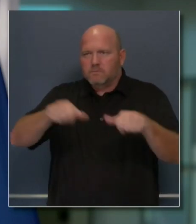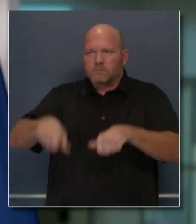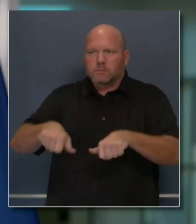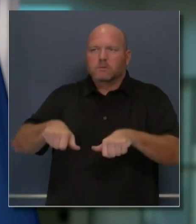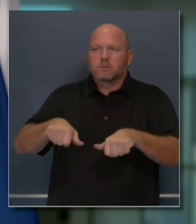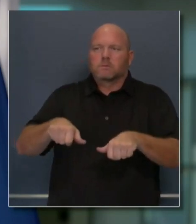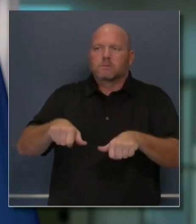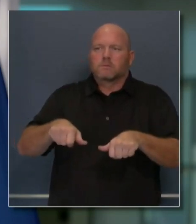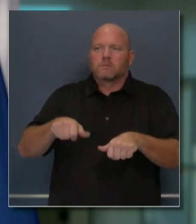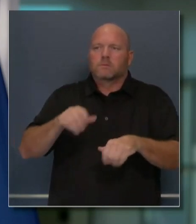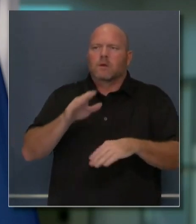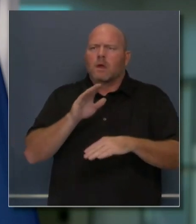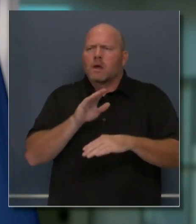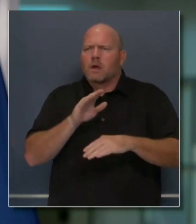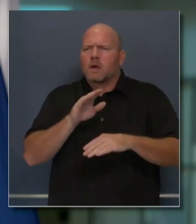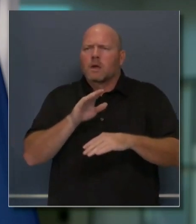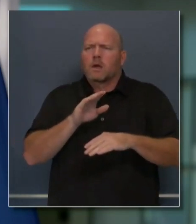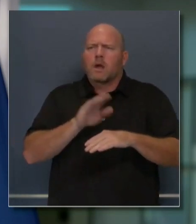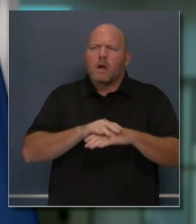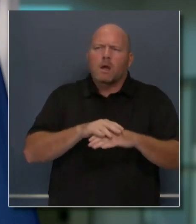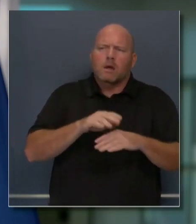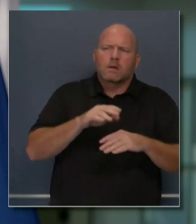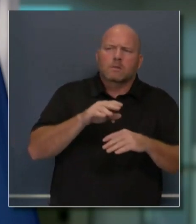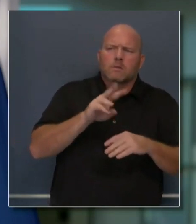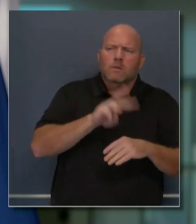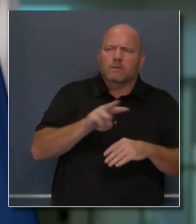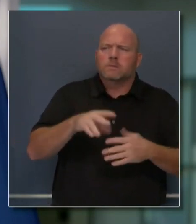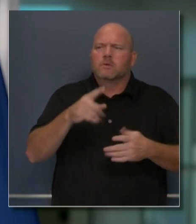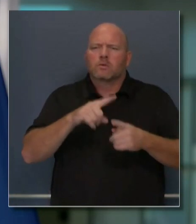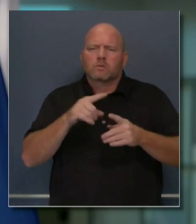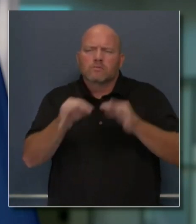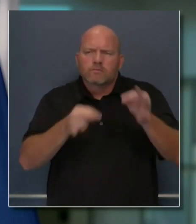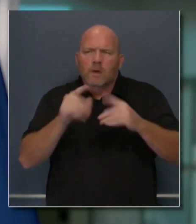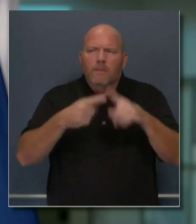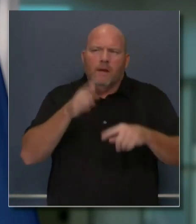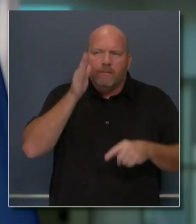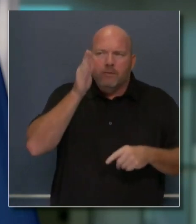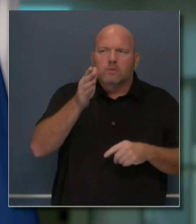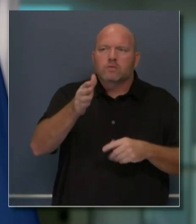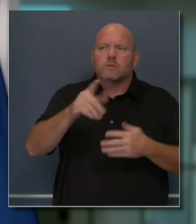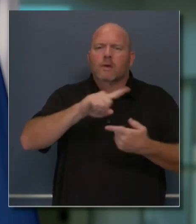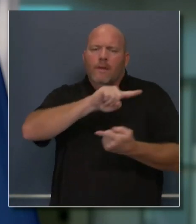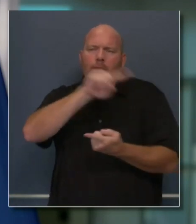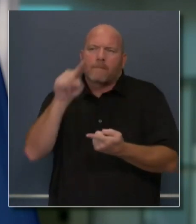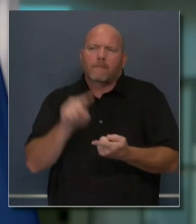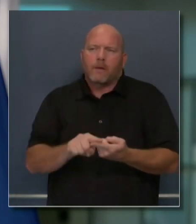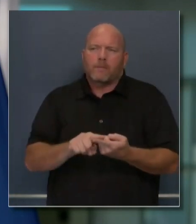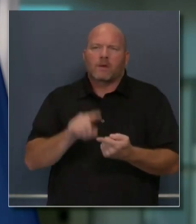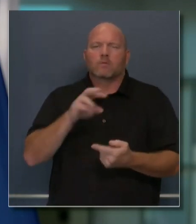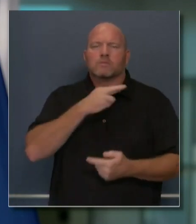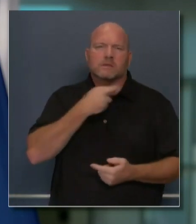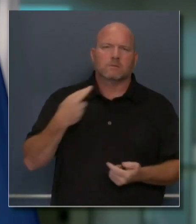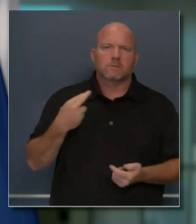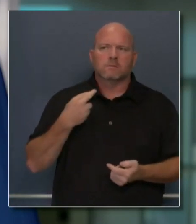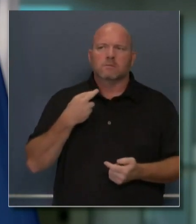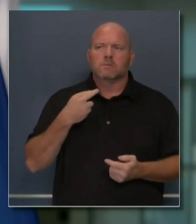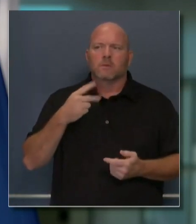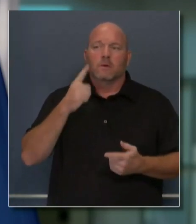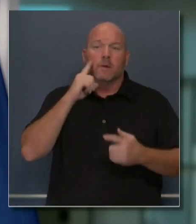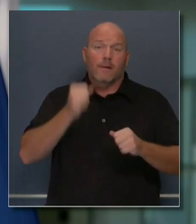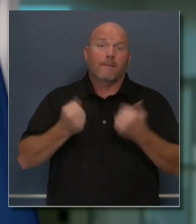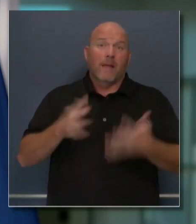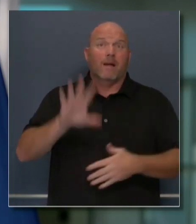to tee up future guidance around how to minimize our risk in some activities we know many Californians